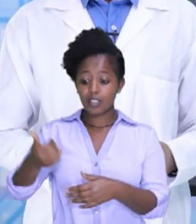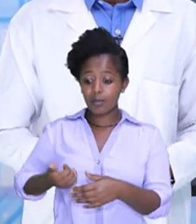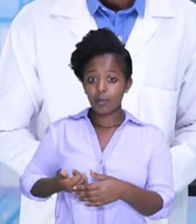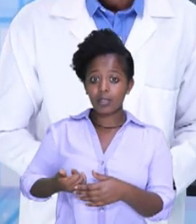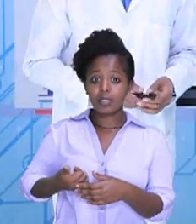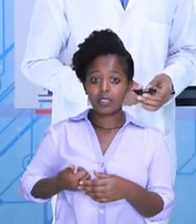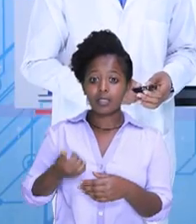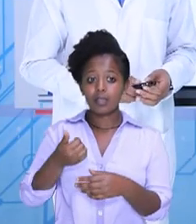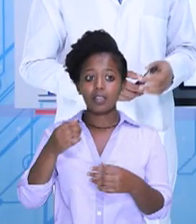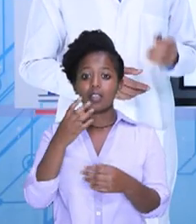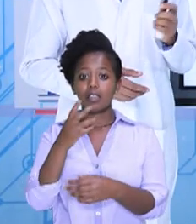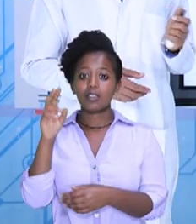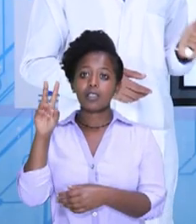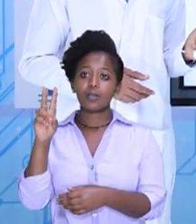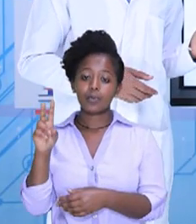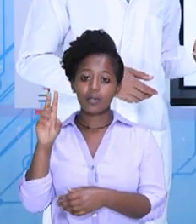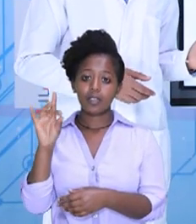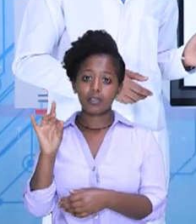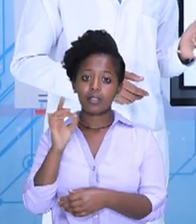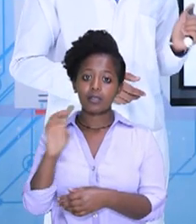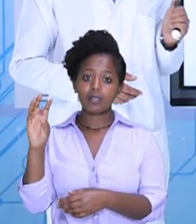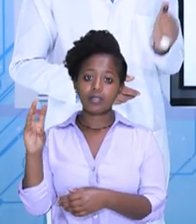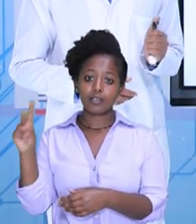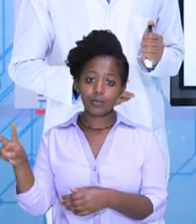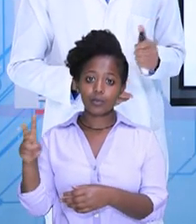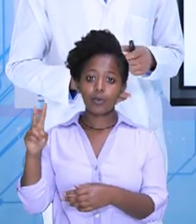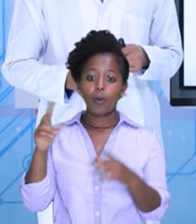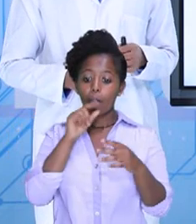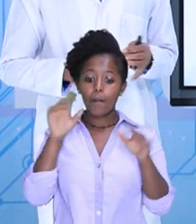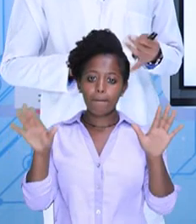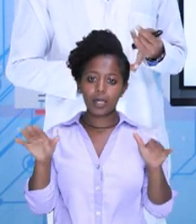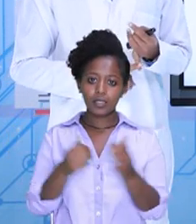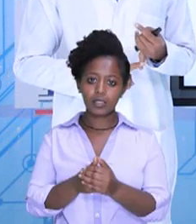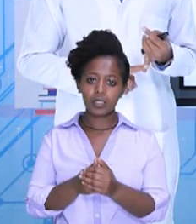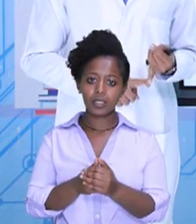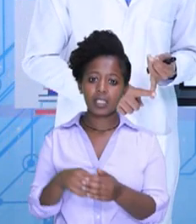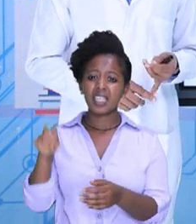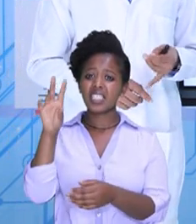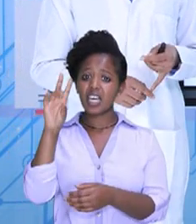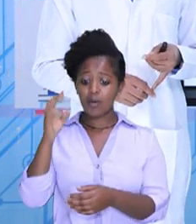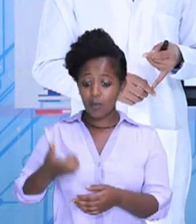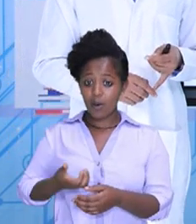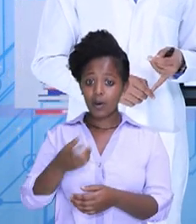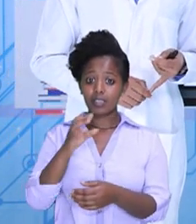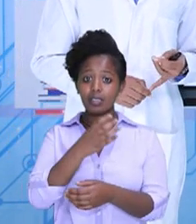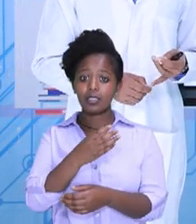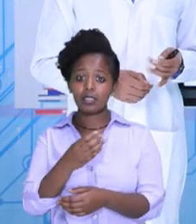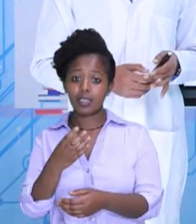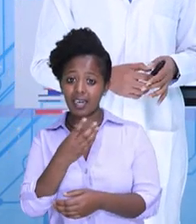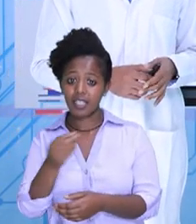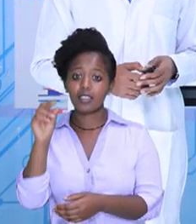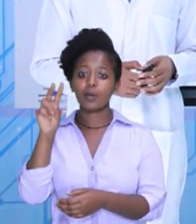of birds. From these species of animals, 7 mammals and